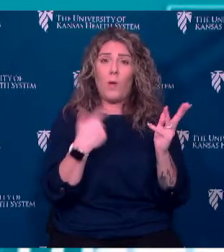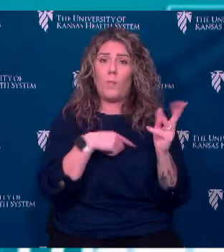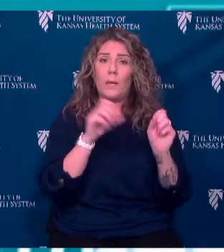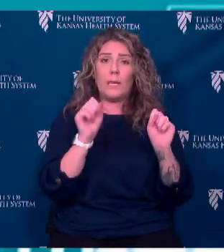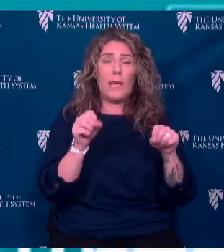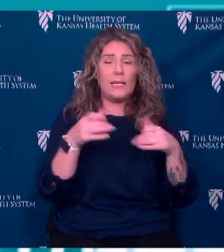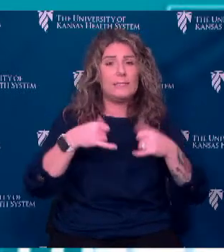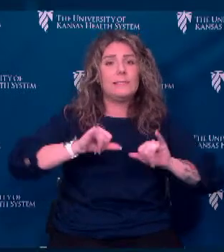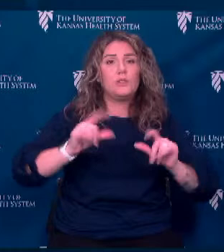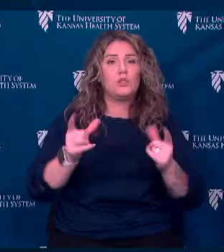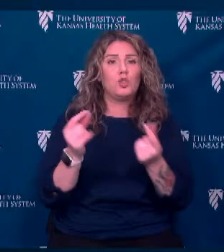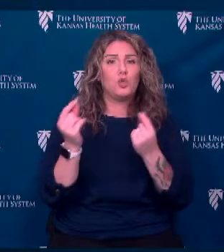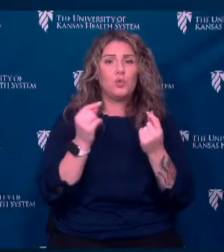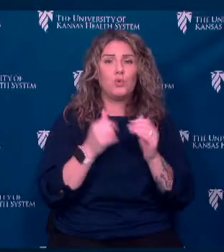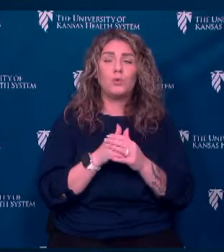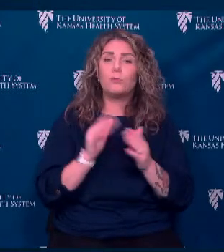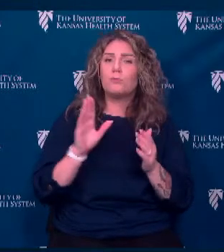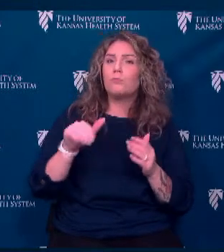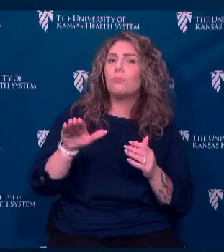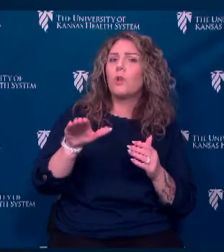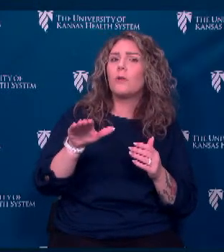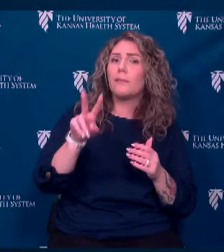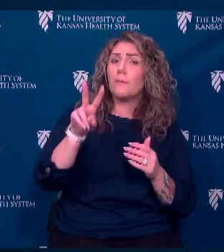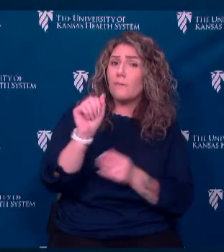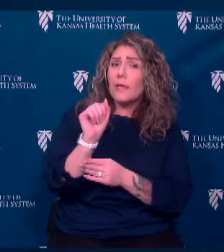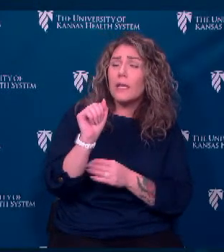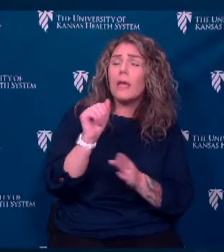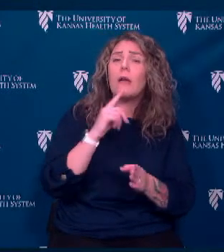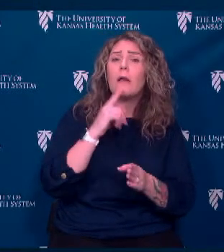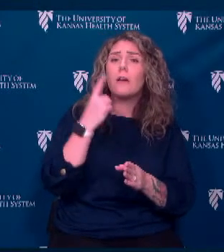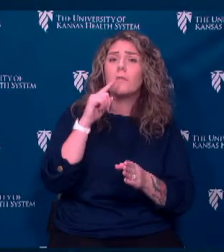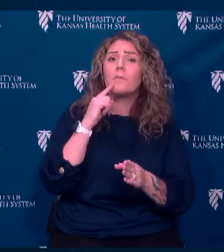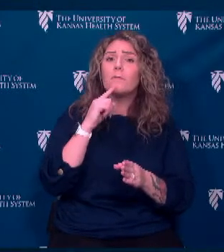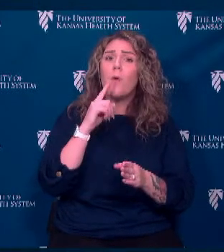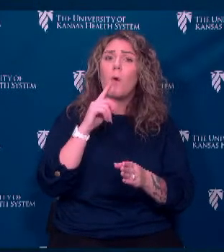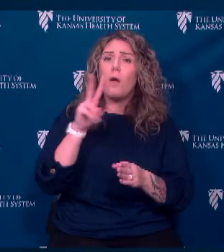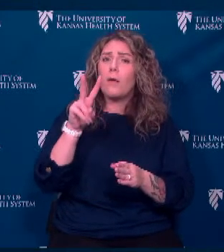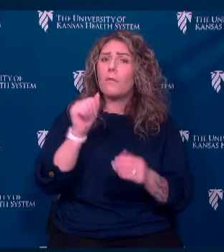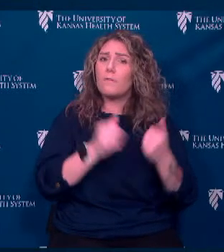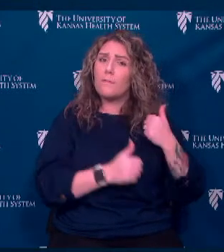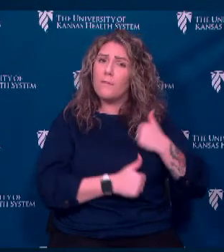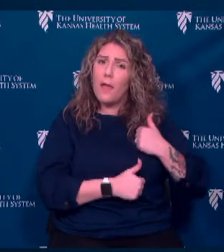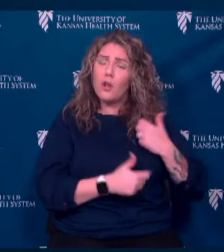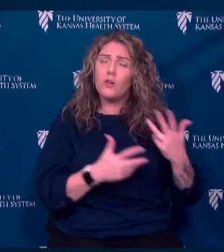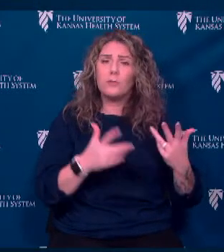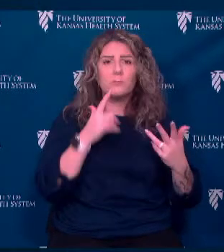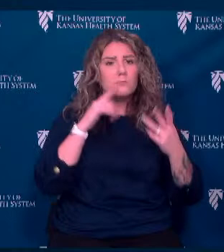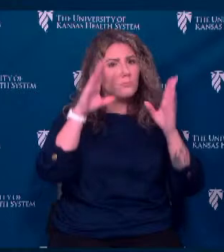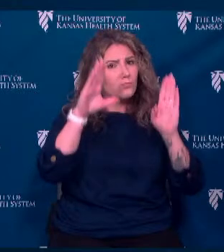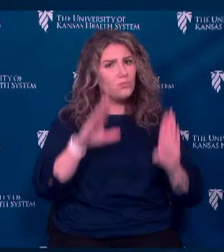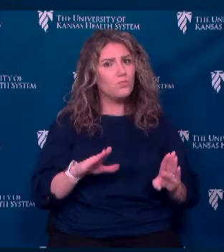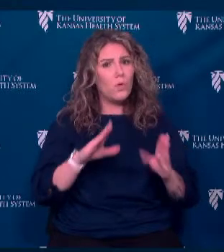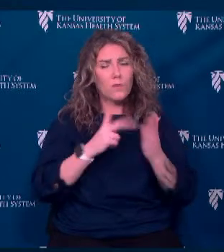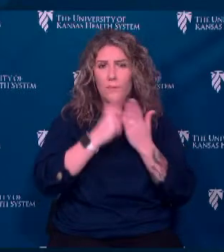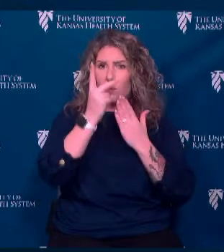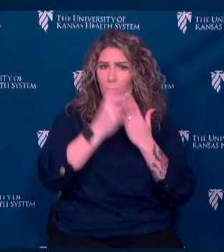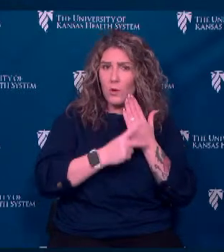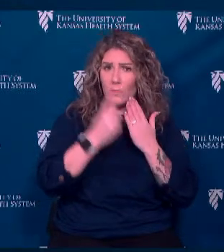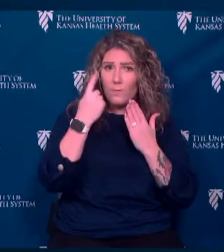yeah. And Dr. Petrash, the VA, for our veterans, you all have had a great program for distribution of monoclonal